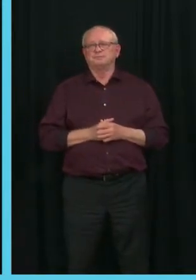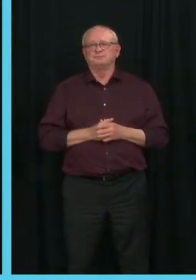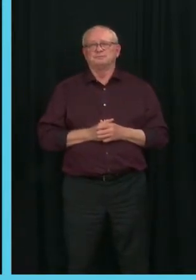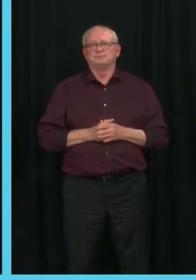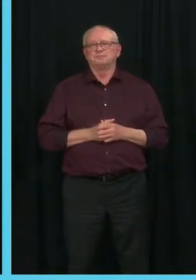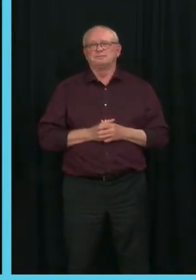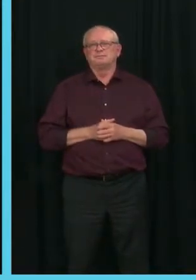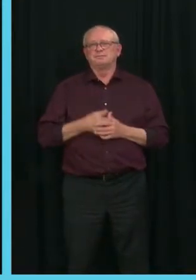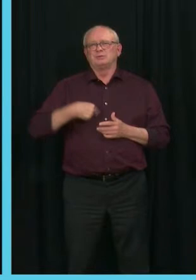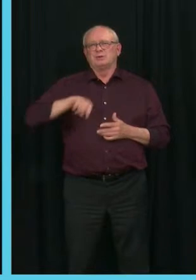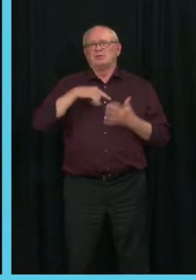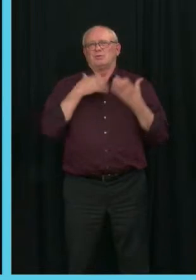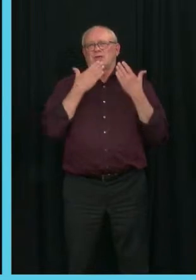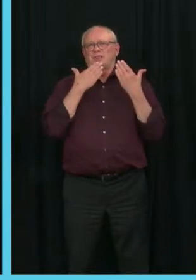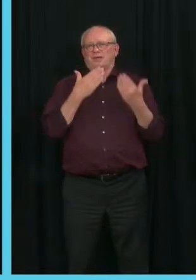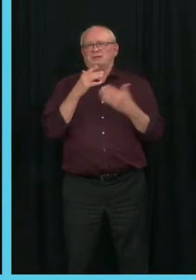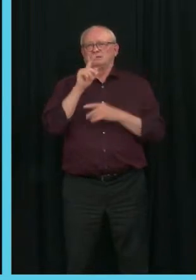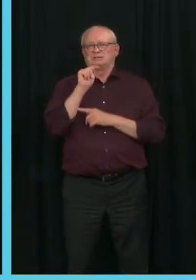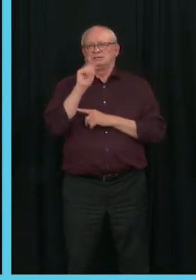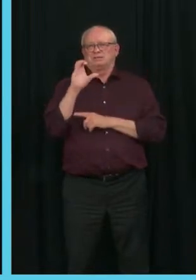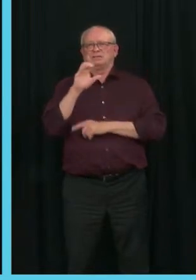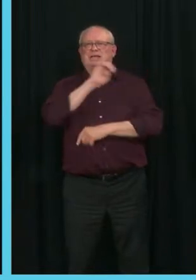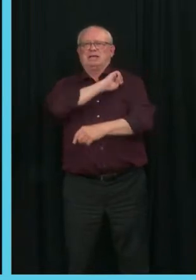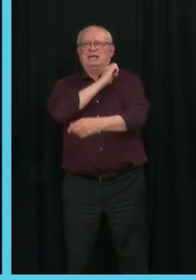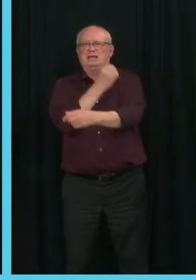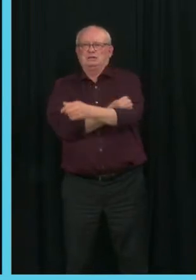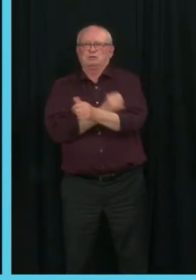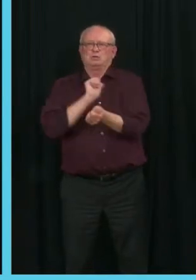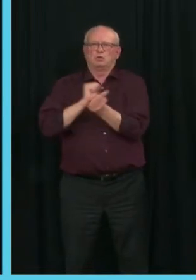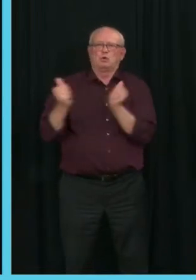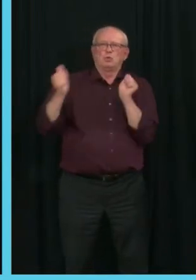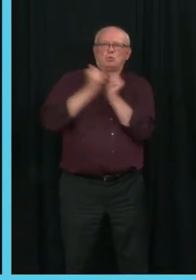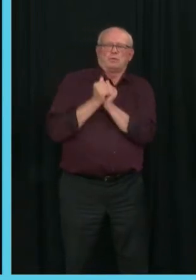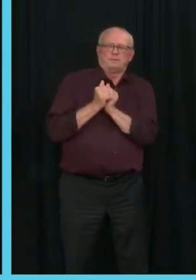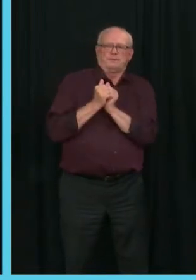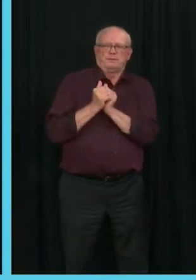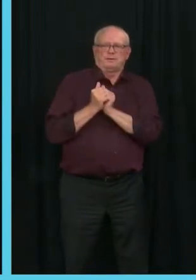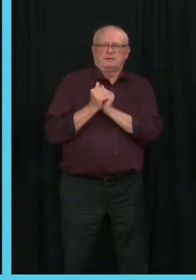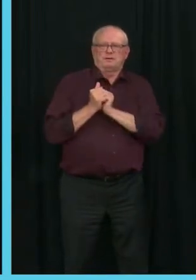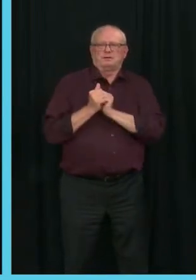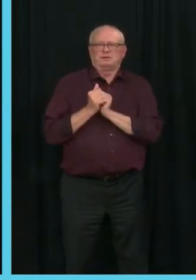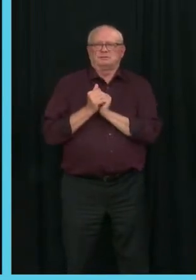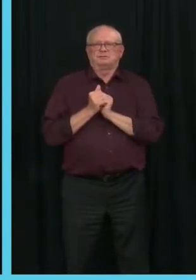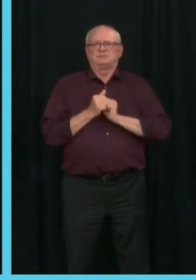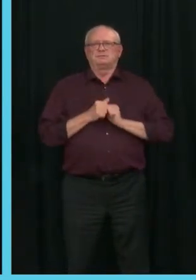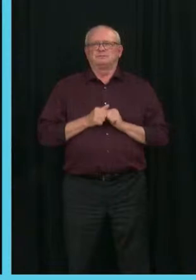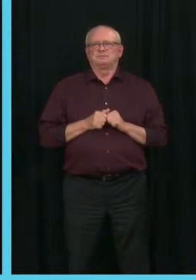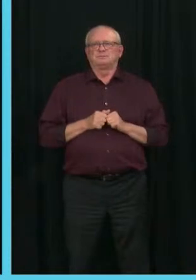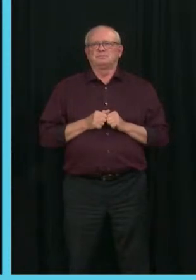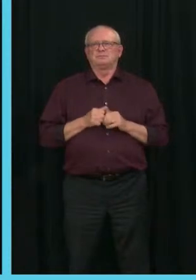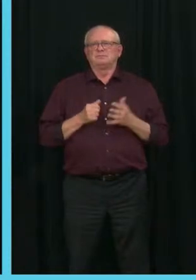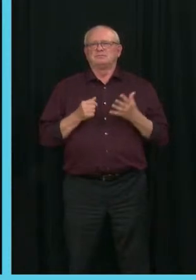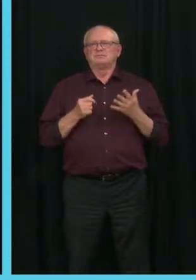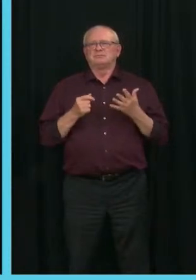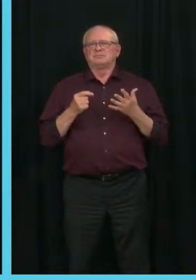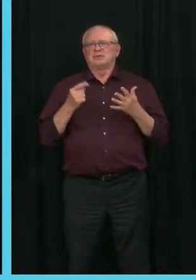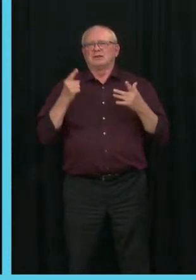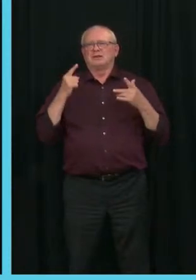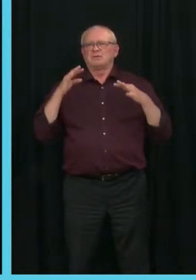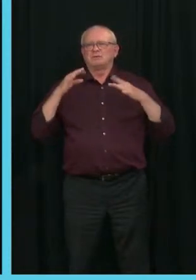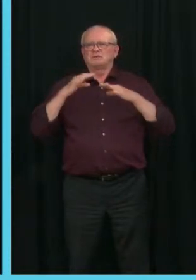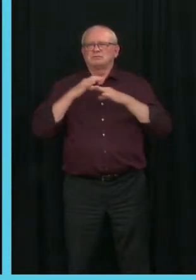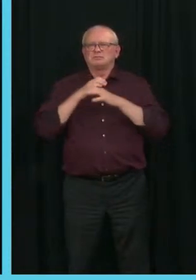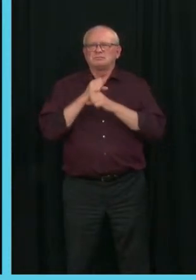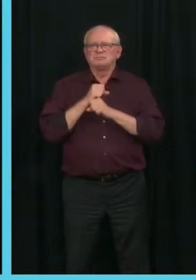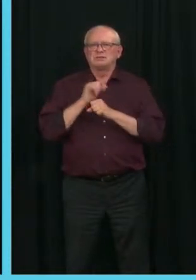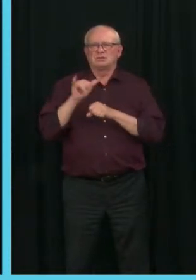TC Energy for working with us over the past few months to come to a resolution about the windup of the project.